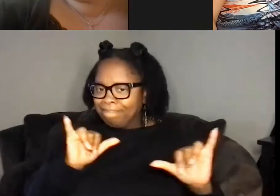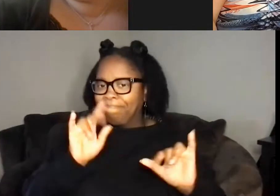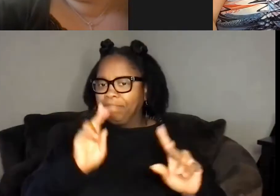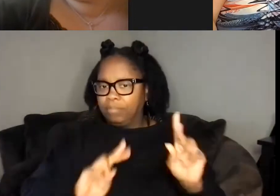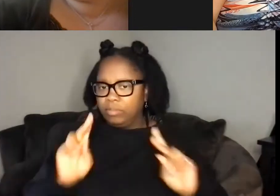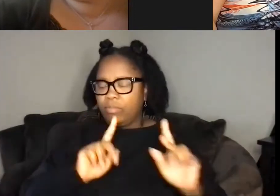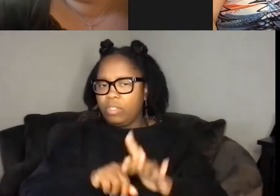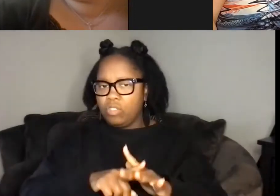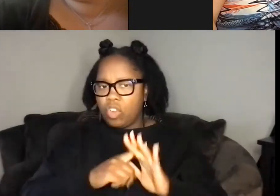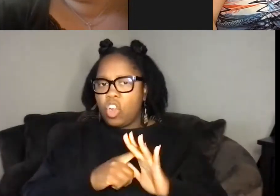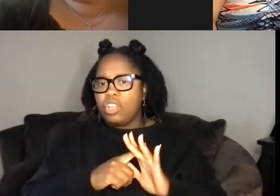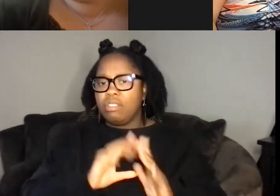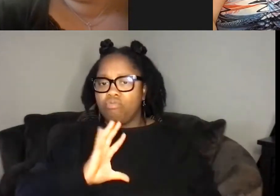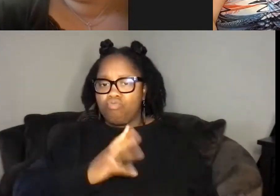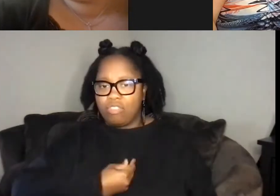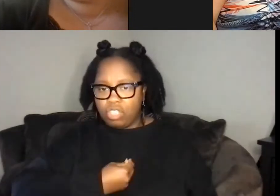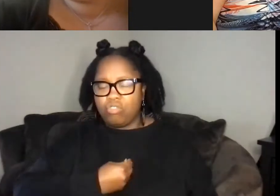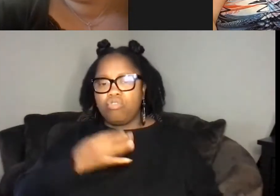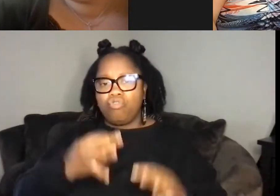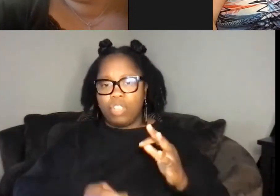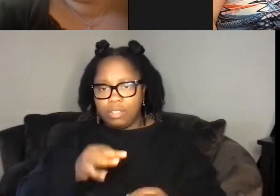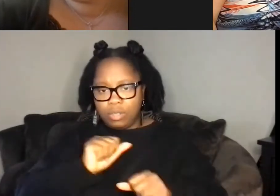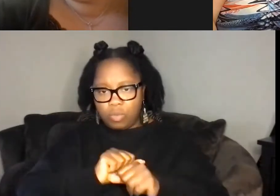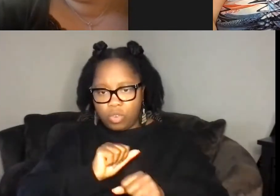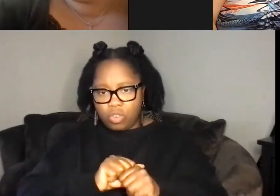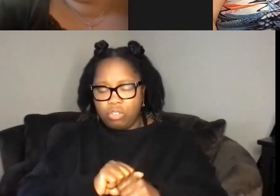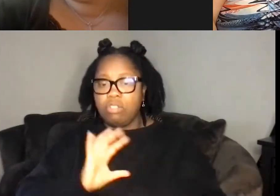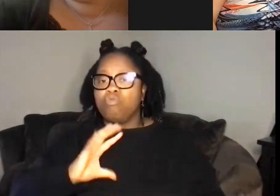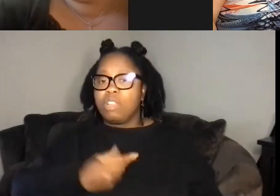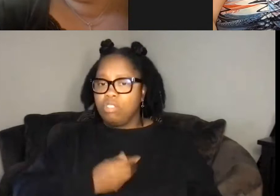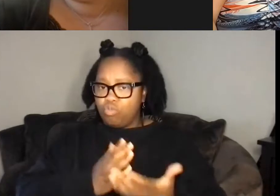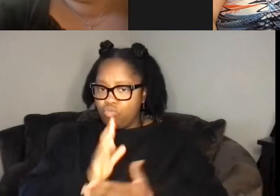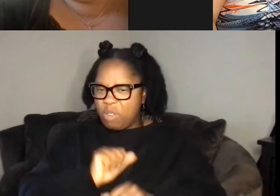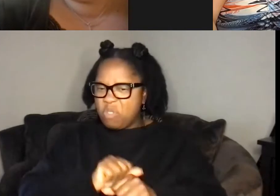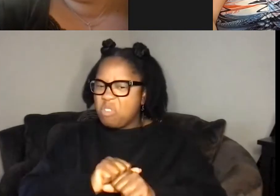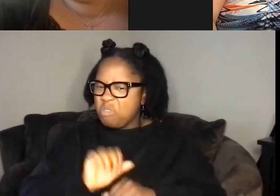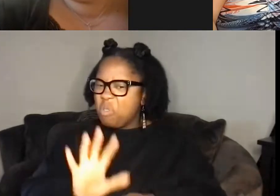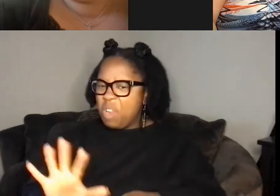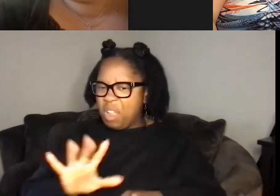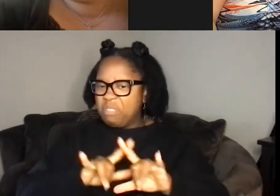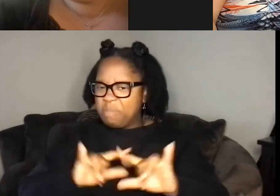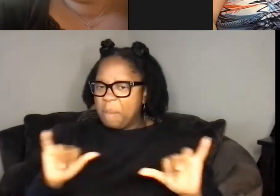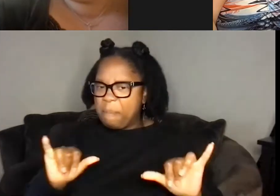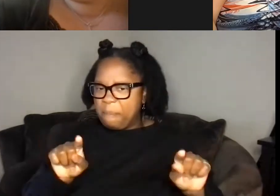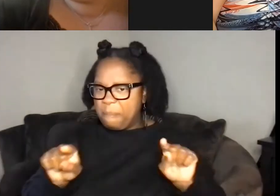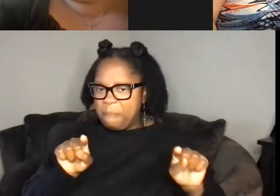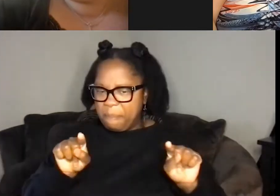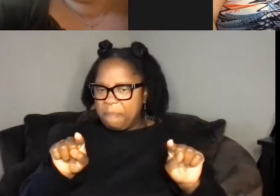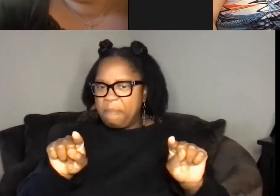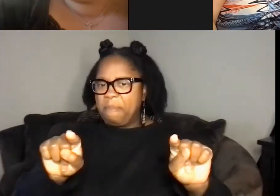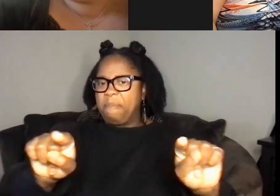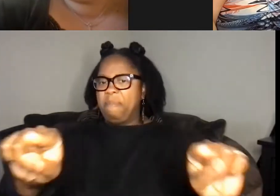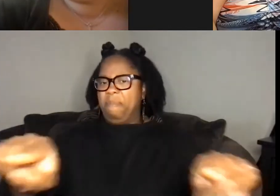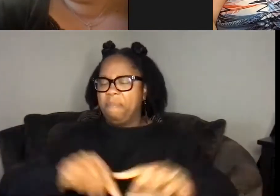do transgender justice work and transgender rights work at the same time. And so I thought a lot about the trajectory